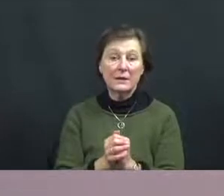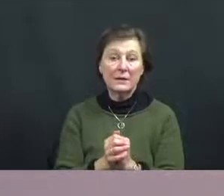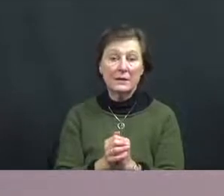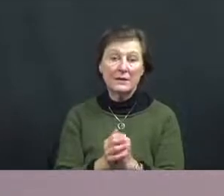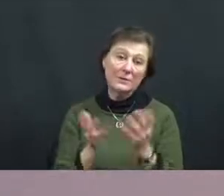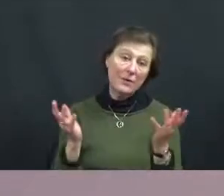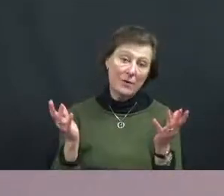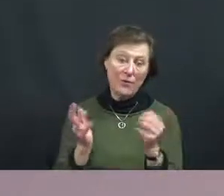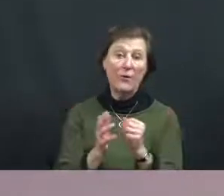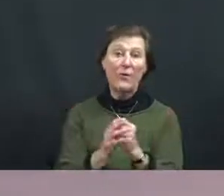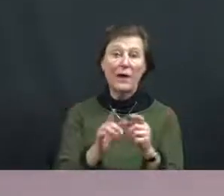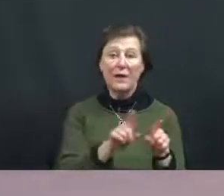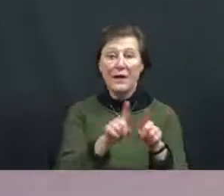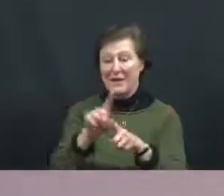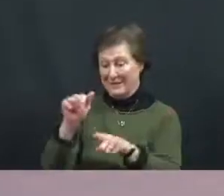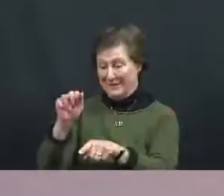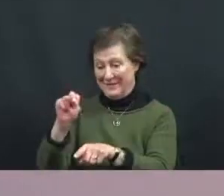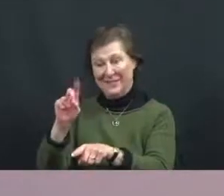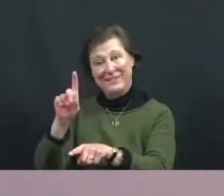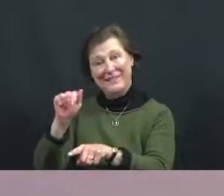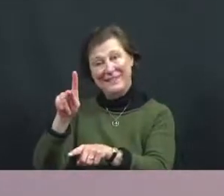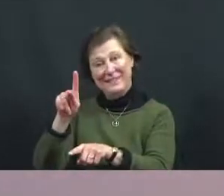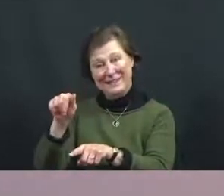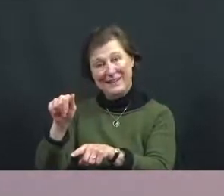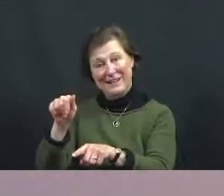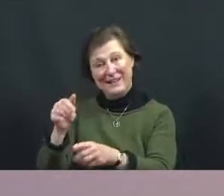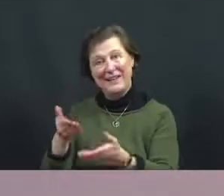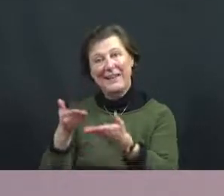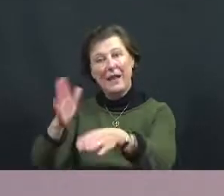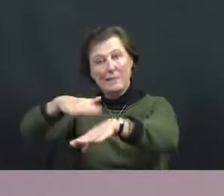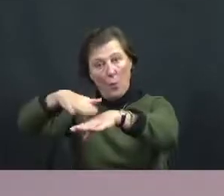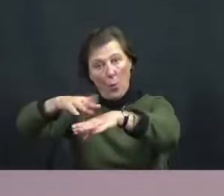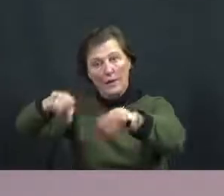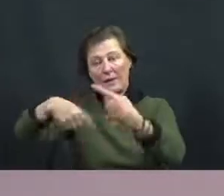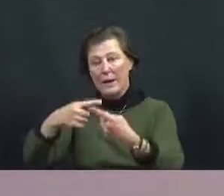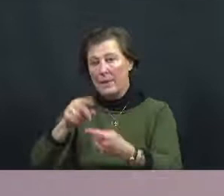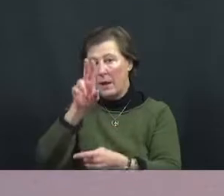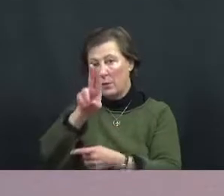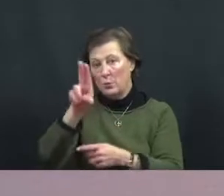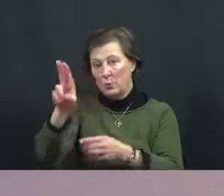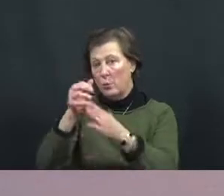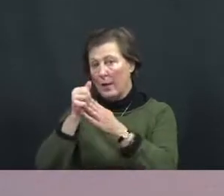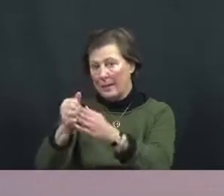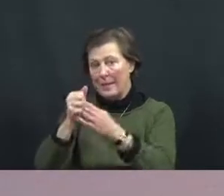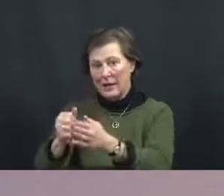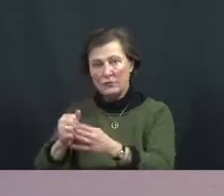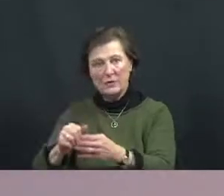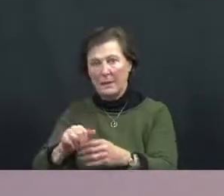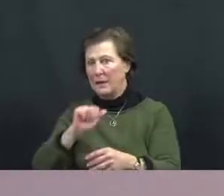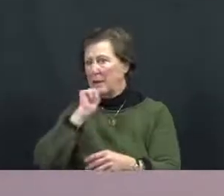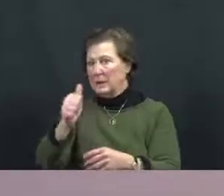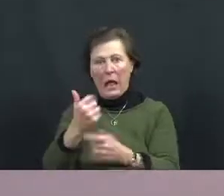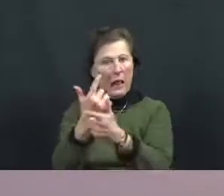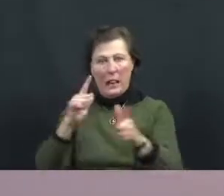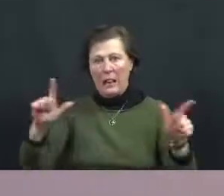So even as Tondeka issued a warning about UU leadership's counter-effective, illiberal approach